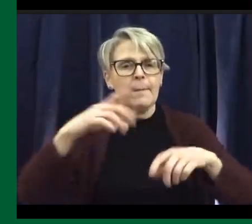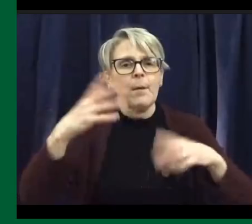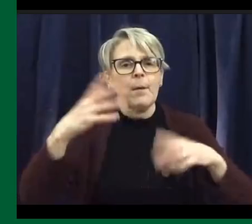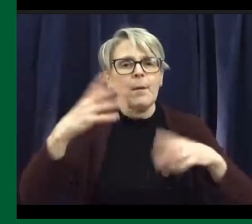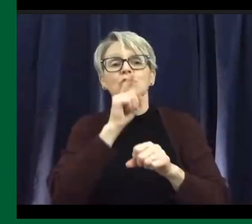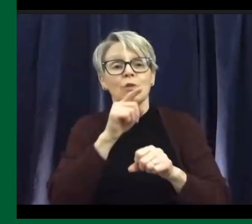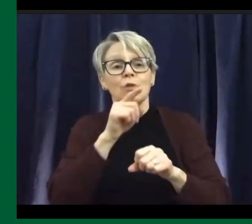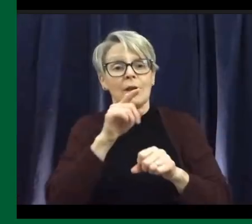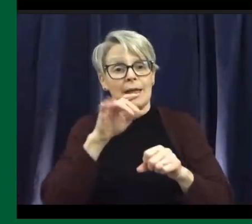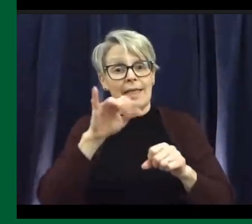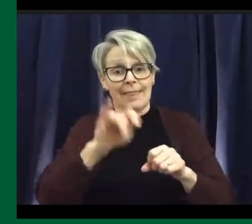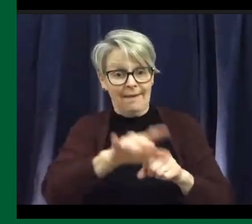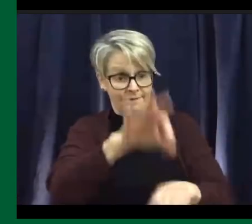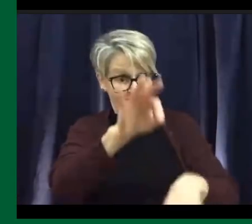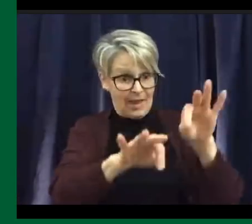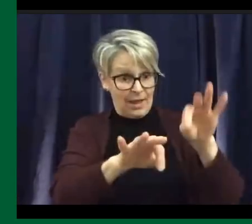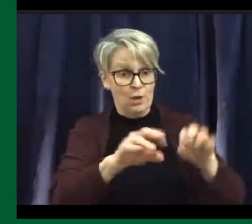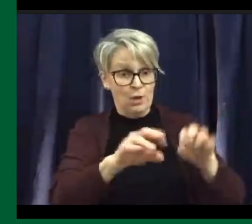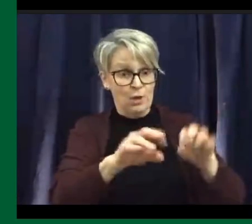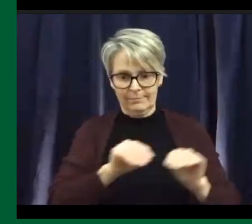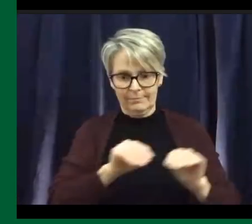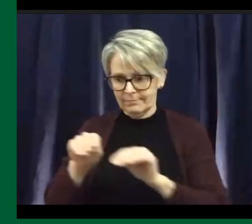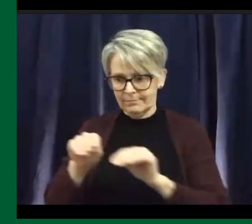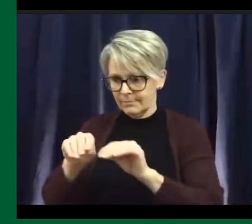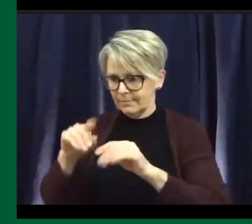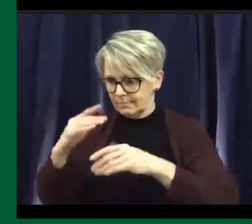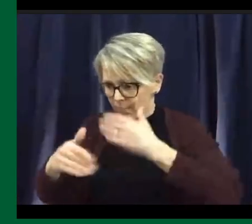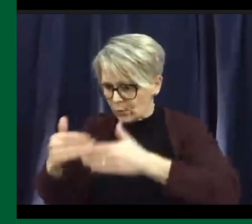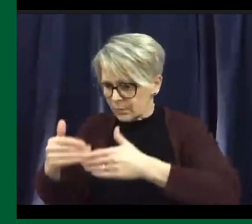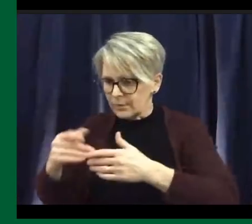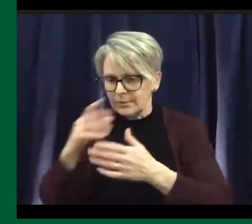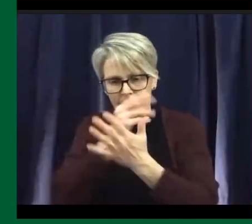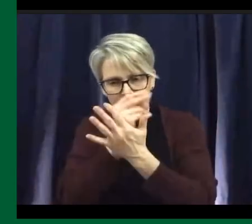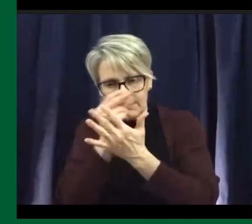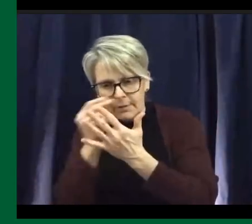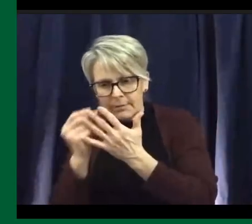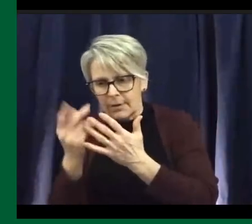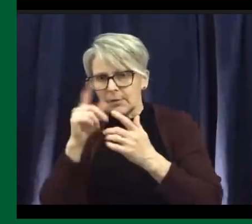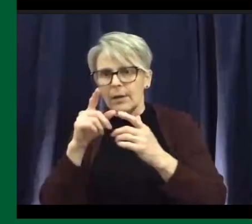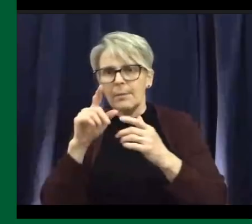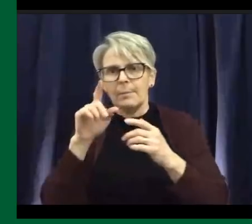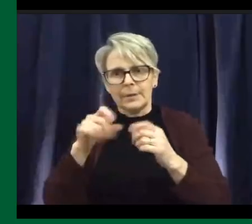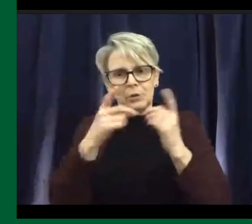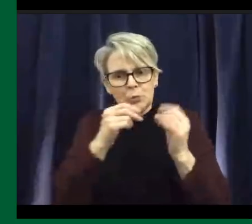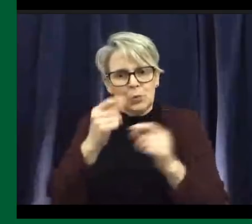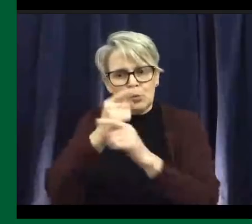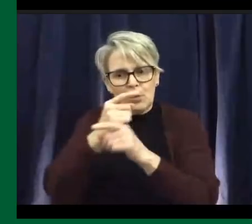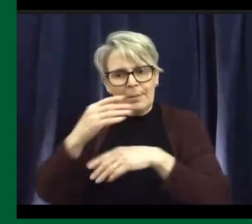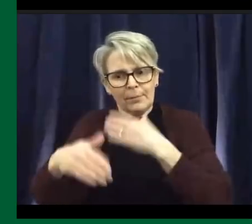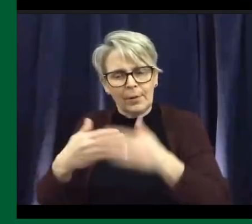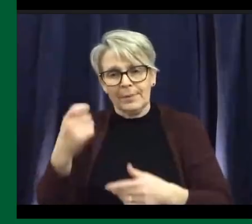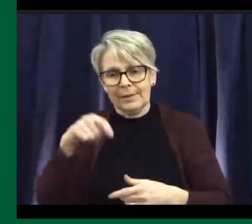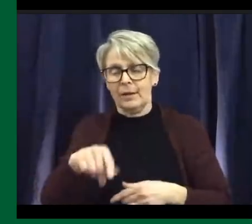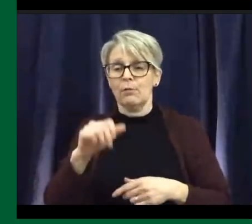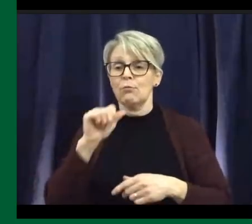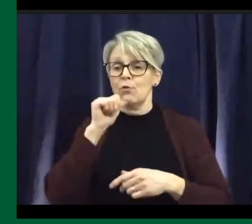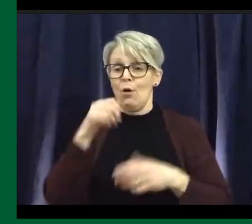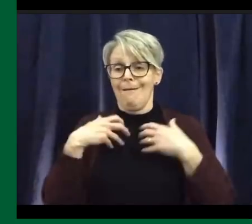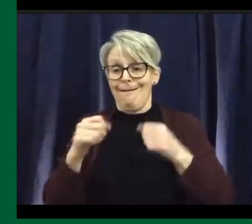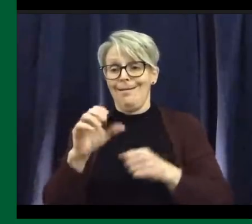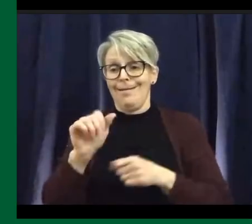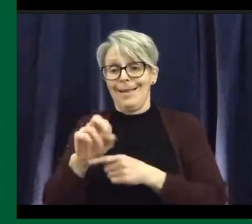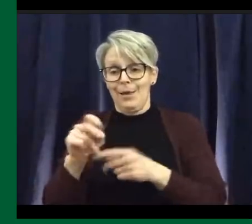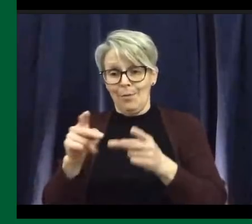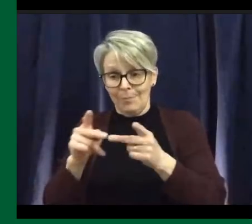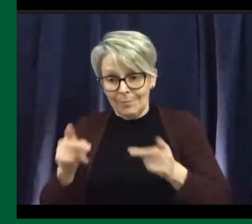of the results is done centrally, and we actually, as we're opening this to non-healthcare facilities and non-healthcare providers,